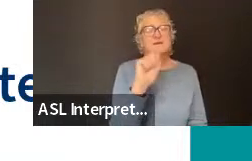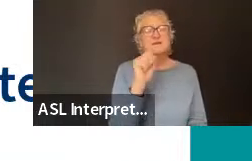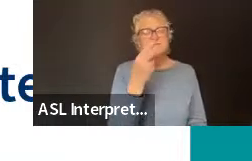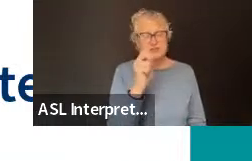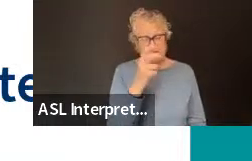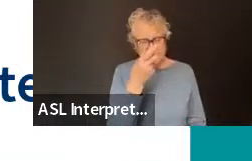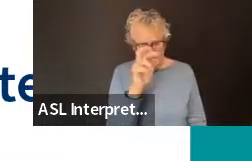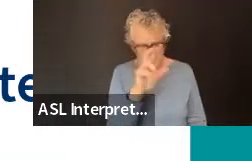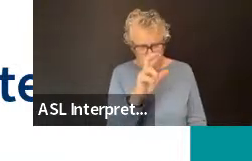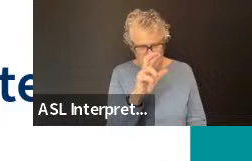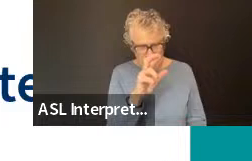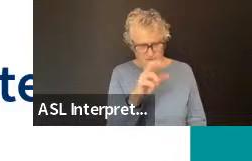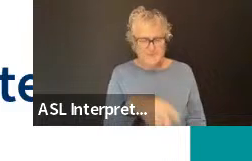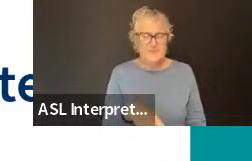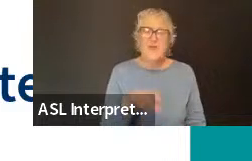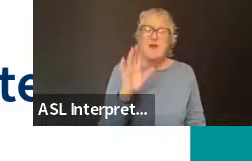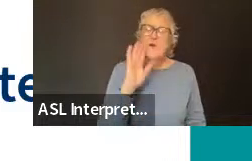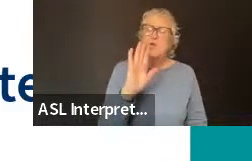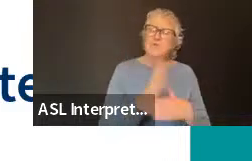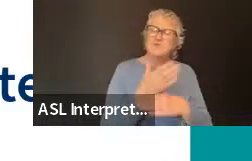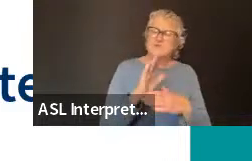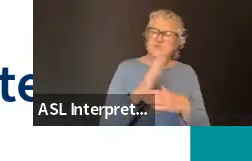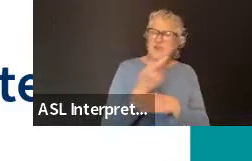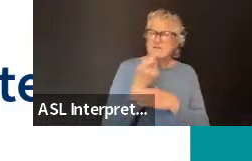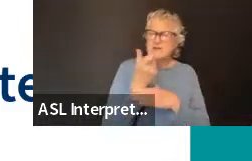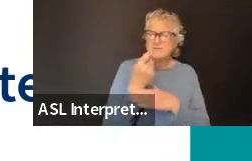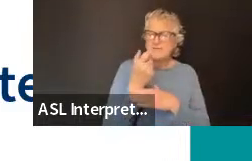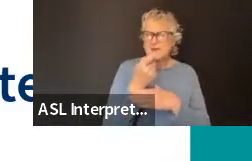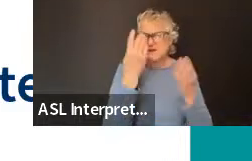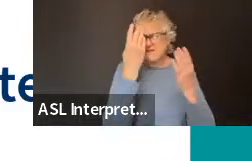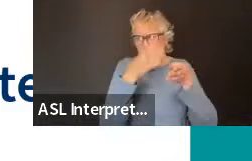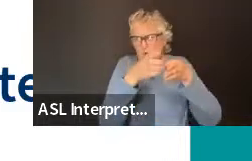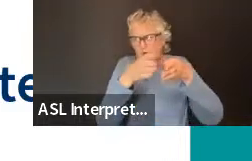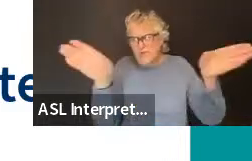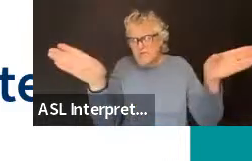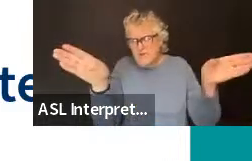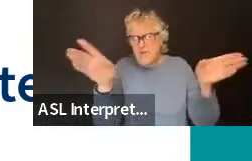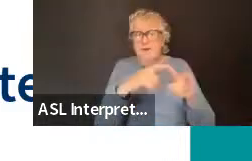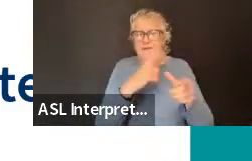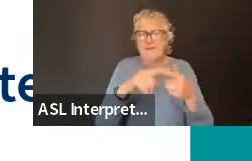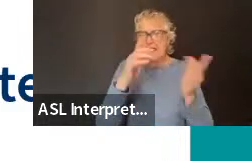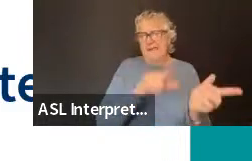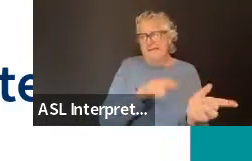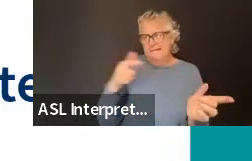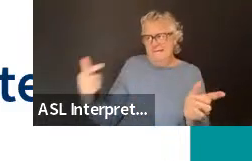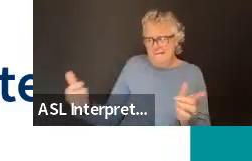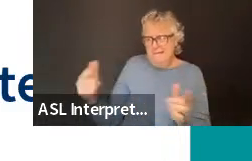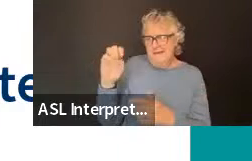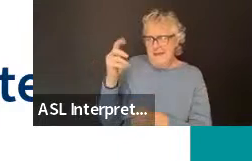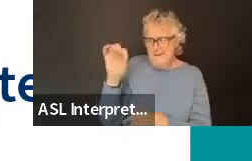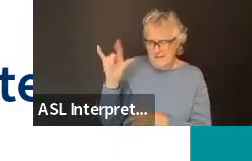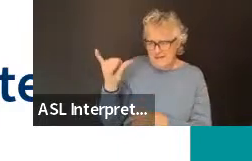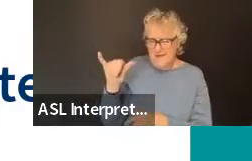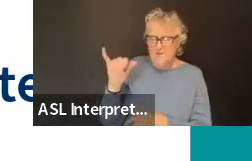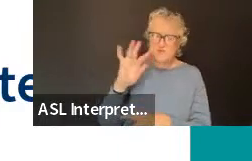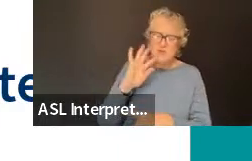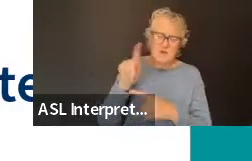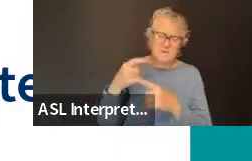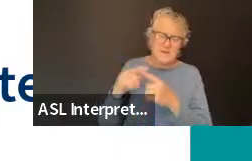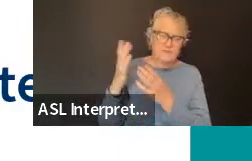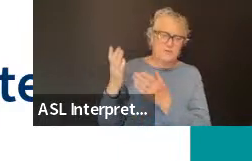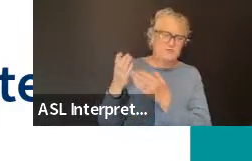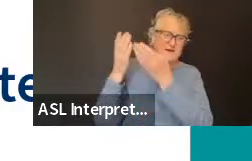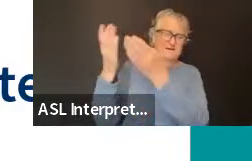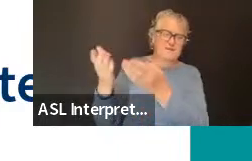going to share just a little bit of an overview, and then Emily will run through the benefits, the recommended benefits that came out of